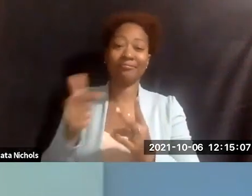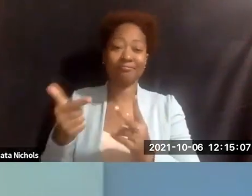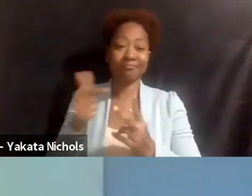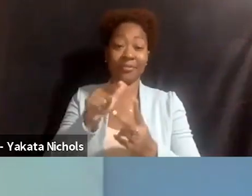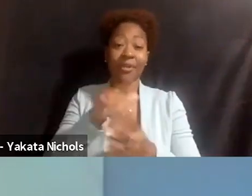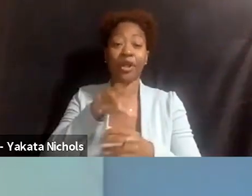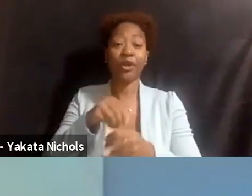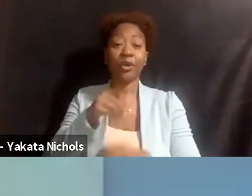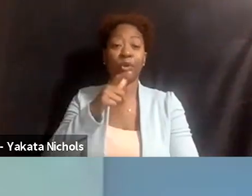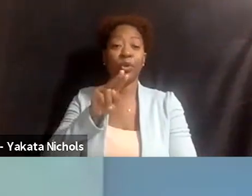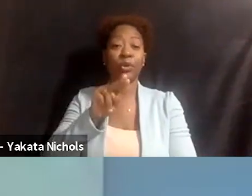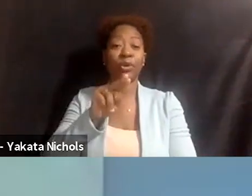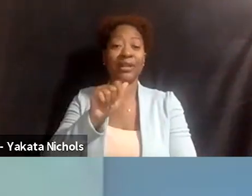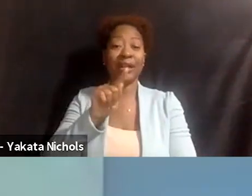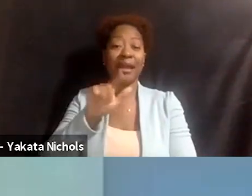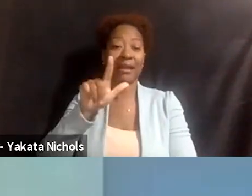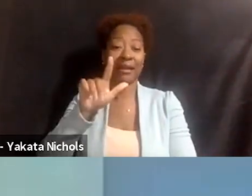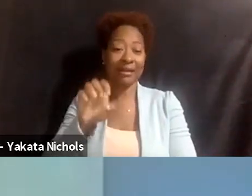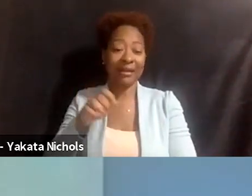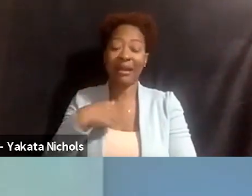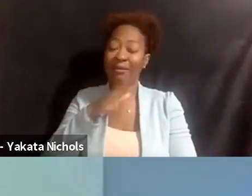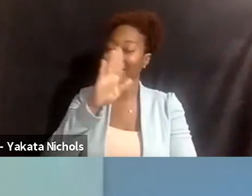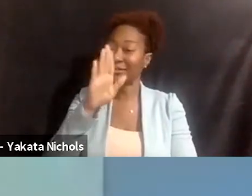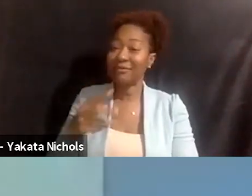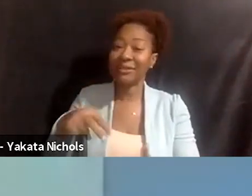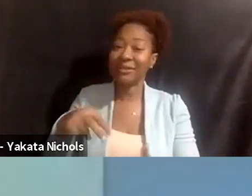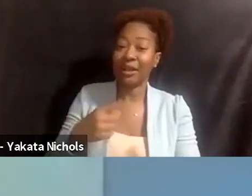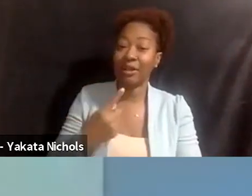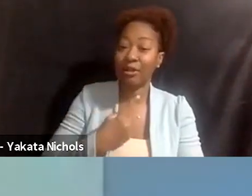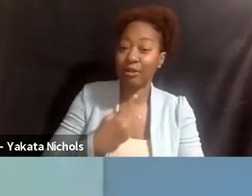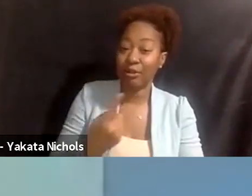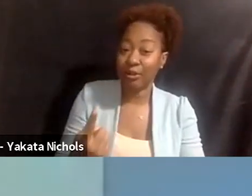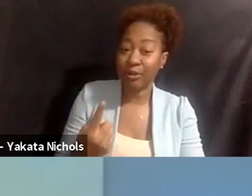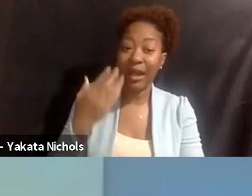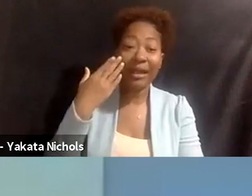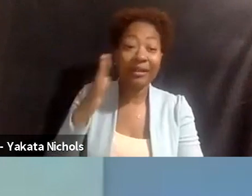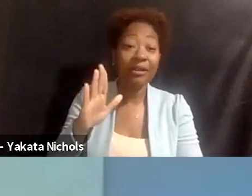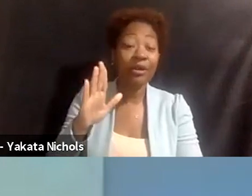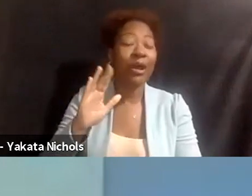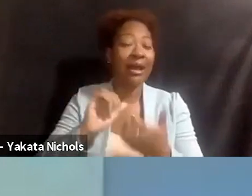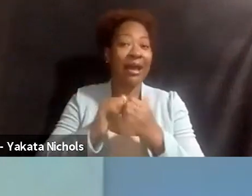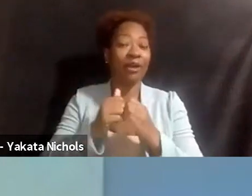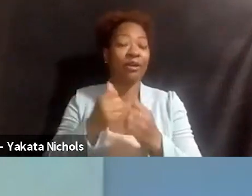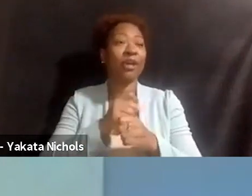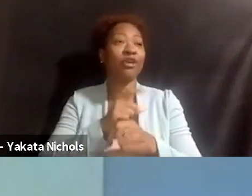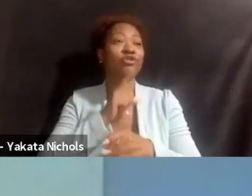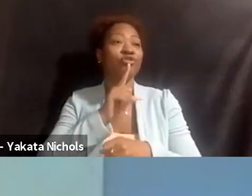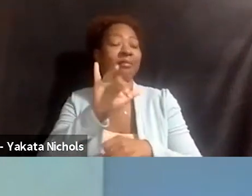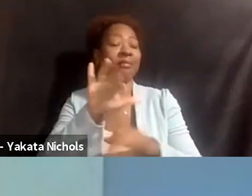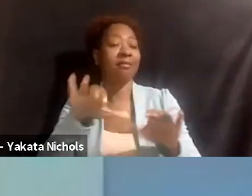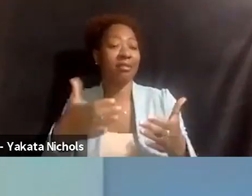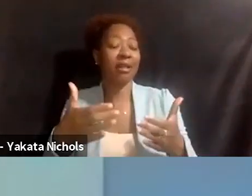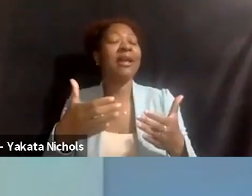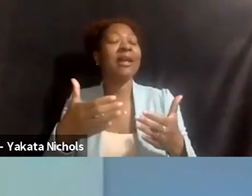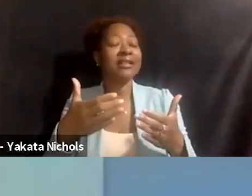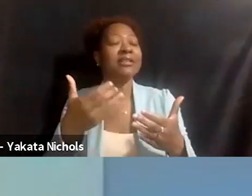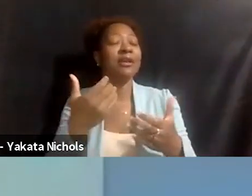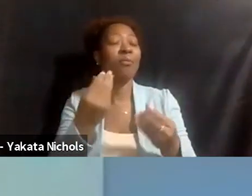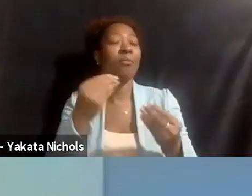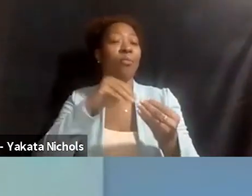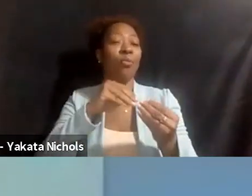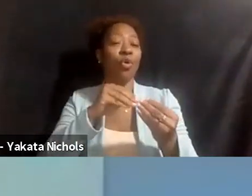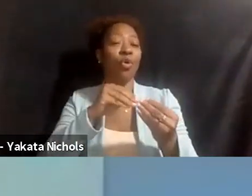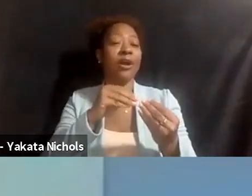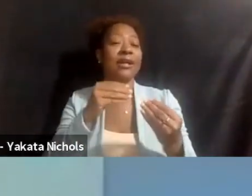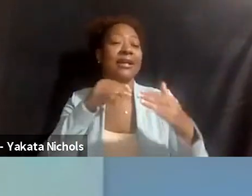I was never standing alone. I didn't realize the extent to which making a class more accessible would not only help my joints, but would help me in other